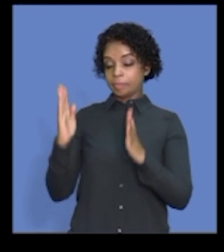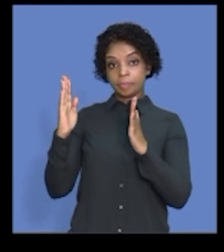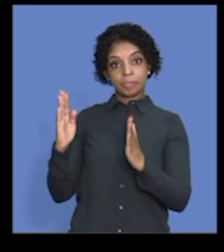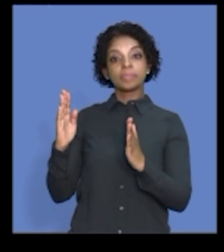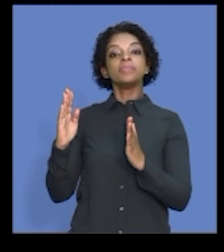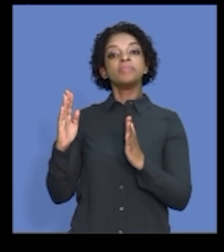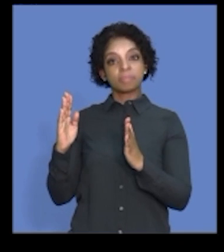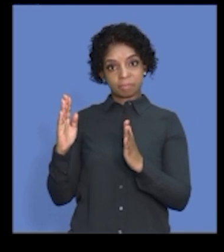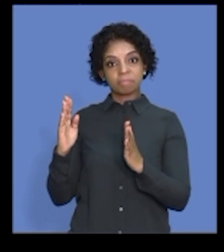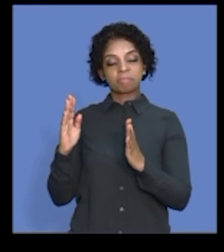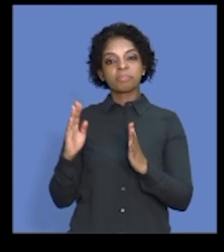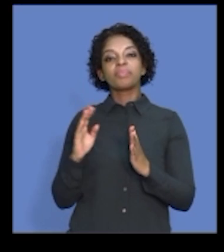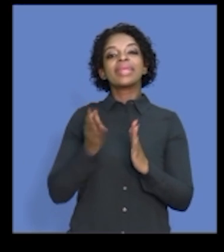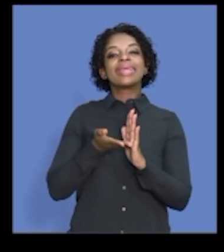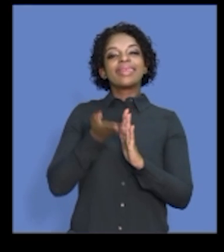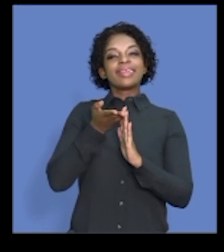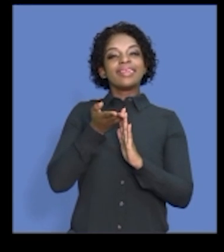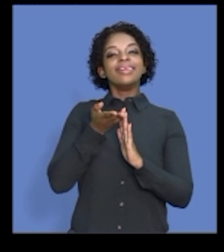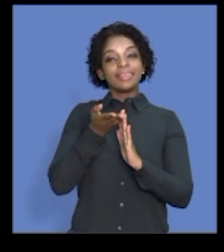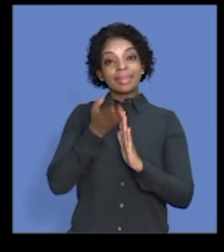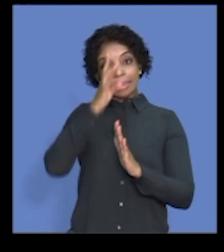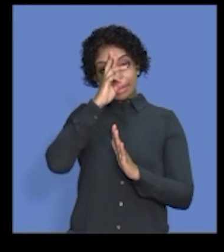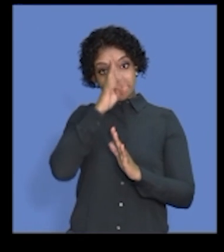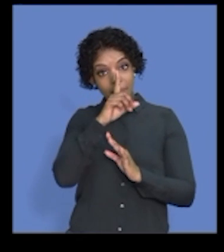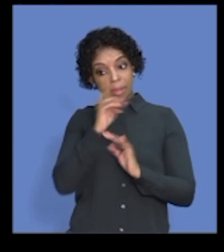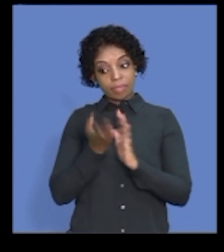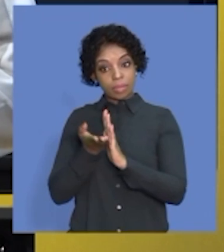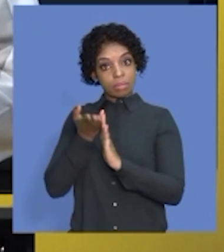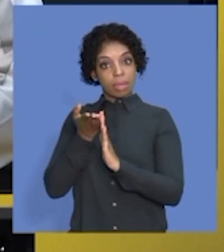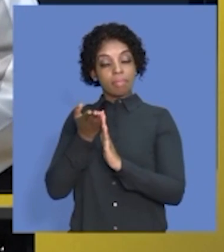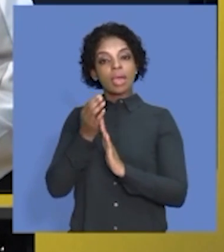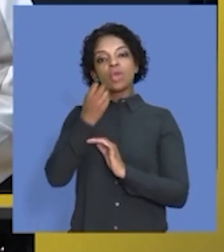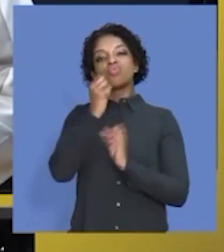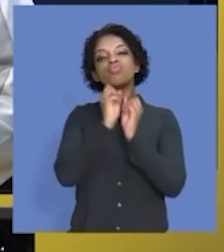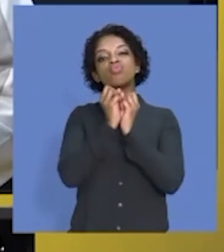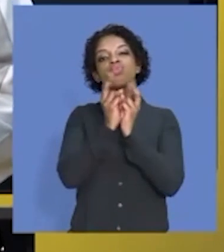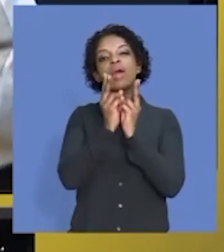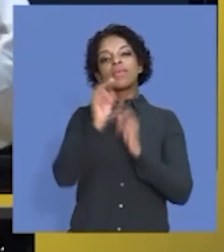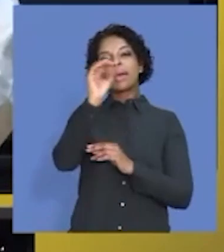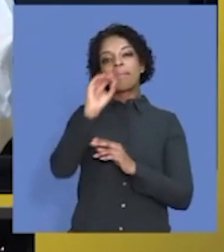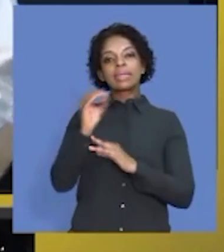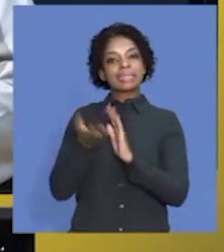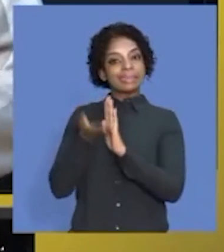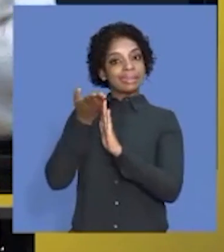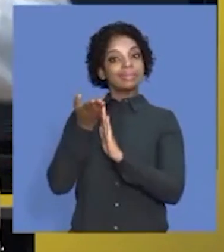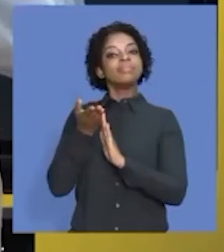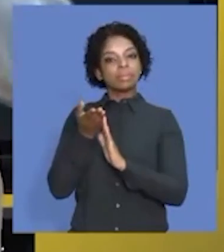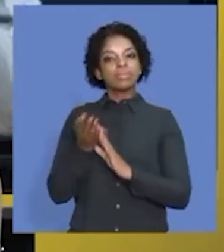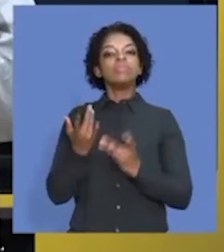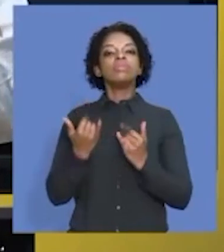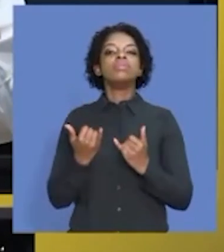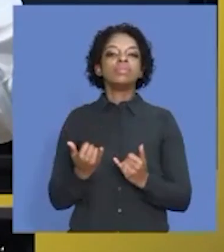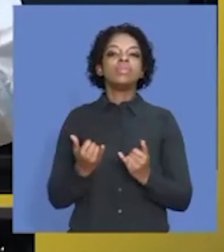what rate? Remember, the rate increased, your percentage increased by 12%. Therefore, your